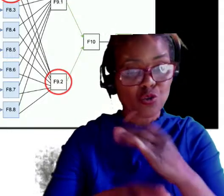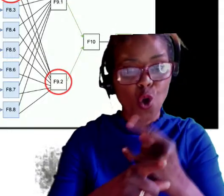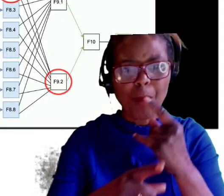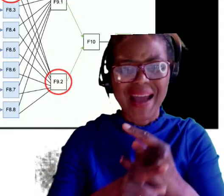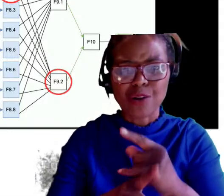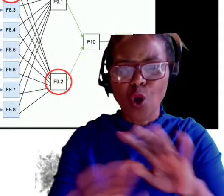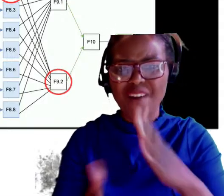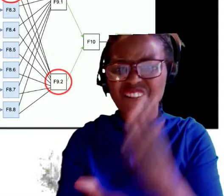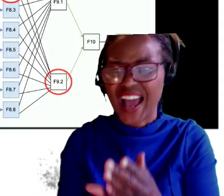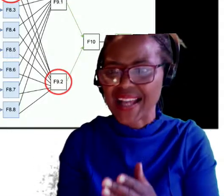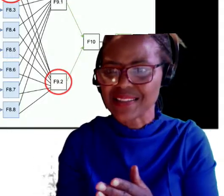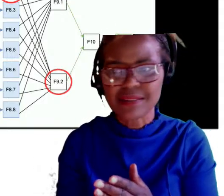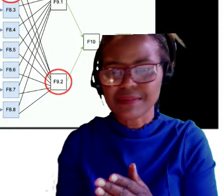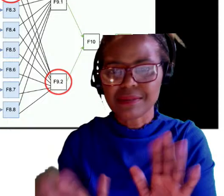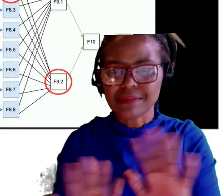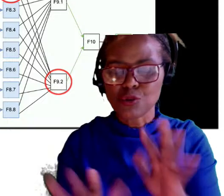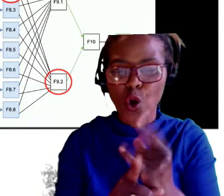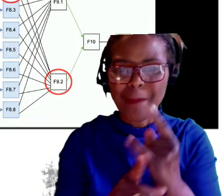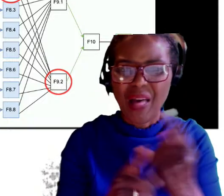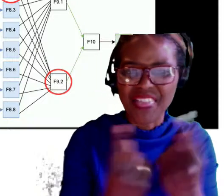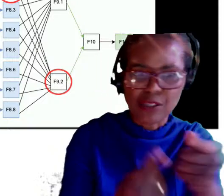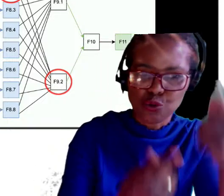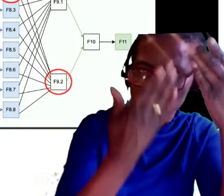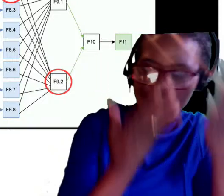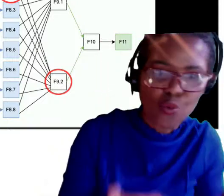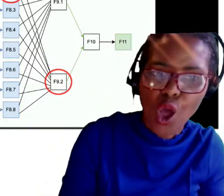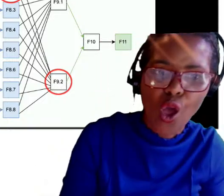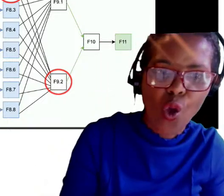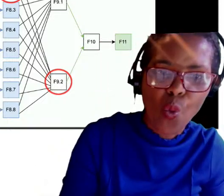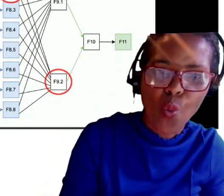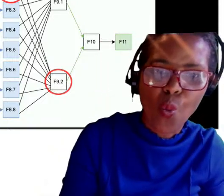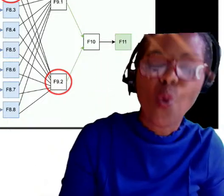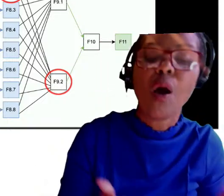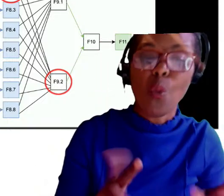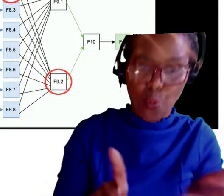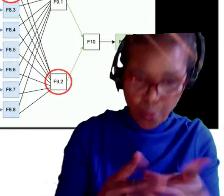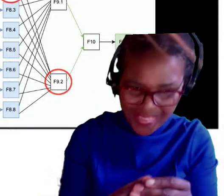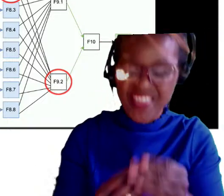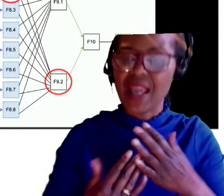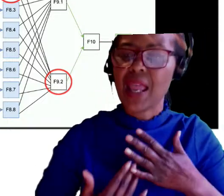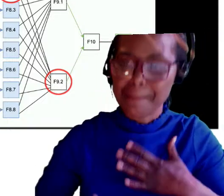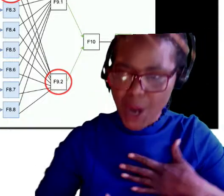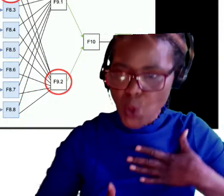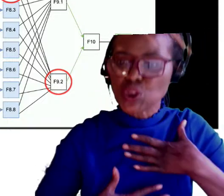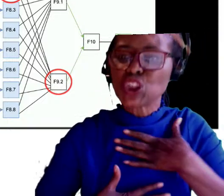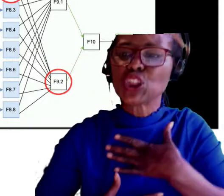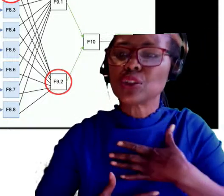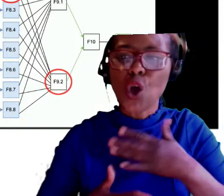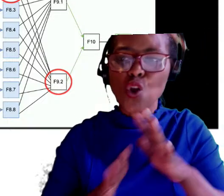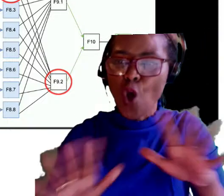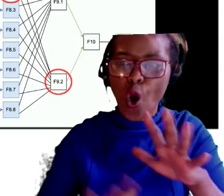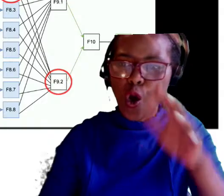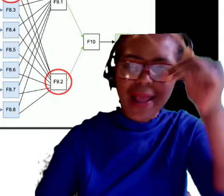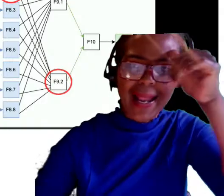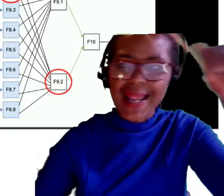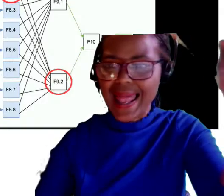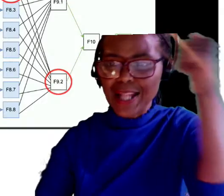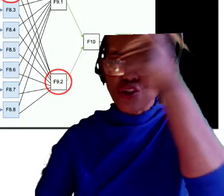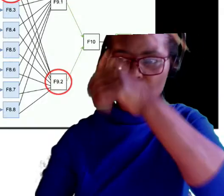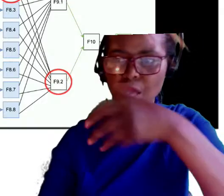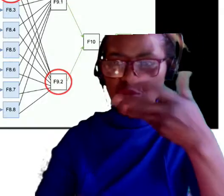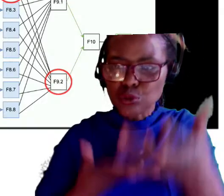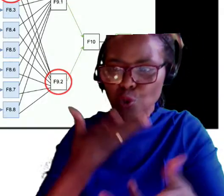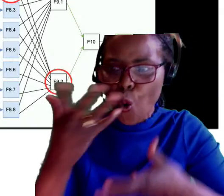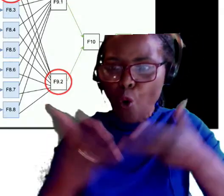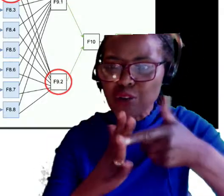everything you didn't, anchored to a progression of emotions rather than an intellectual story engine, as a lot of political plays are.